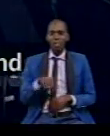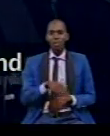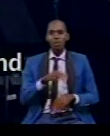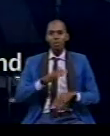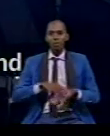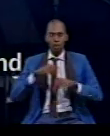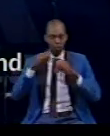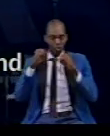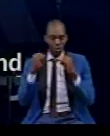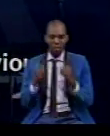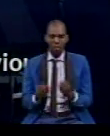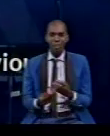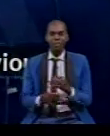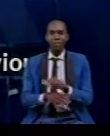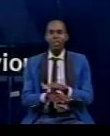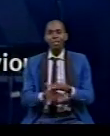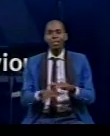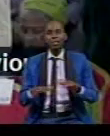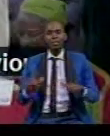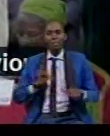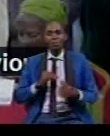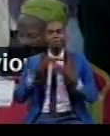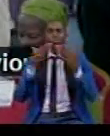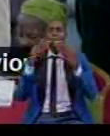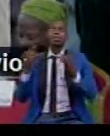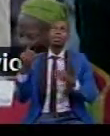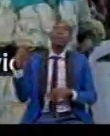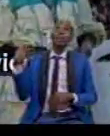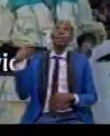on deliverance here.